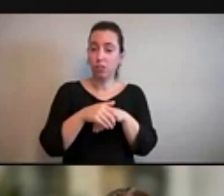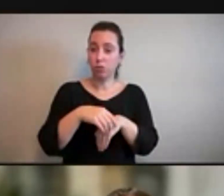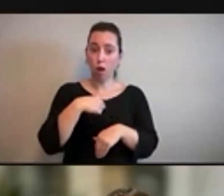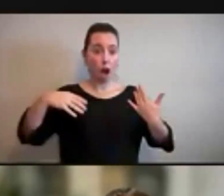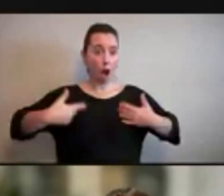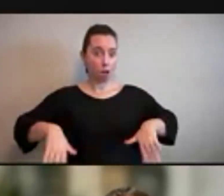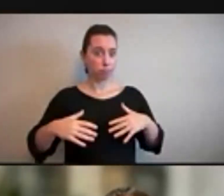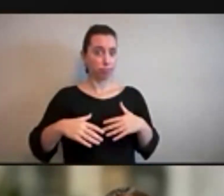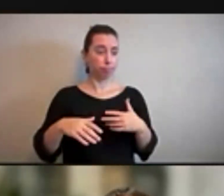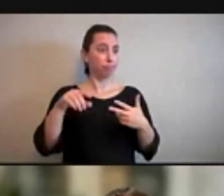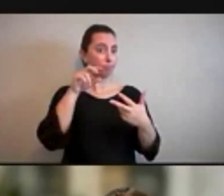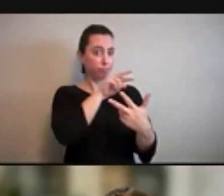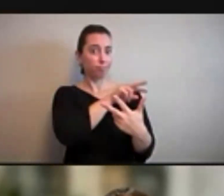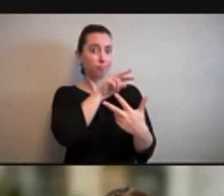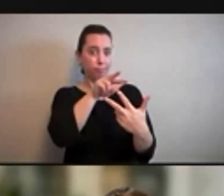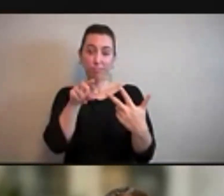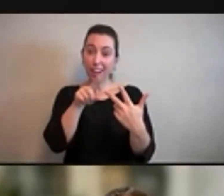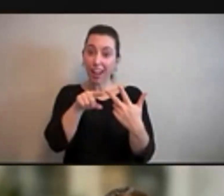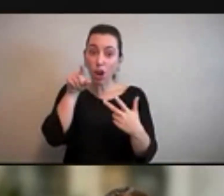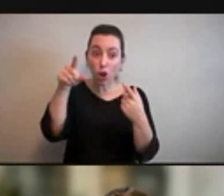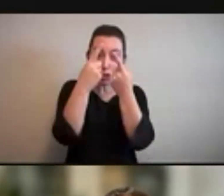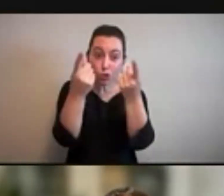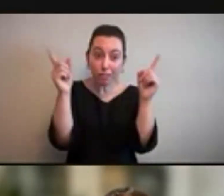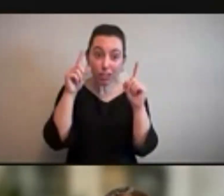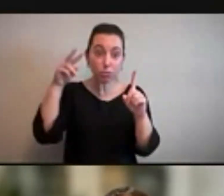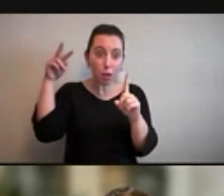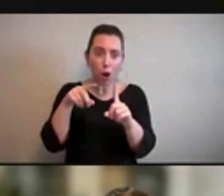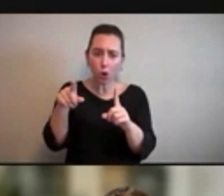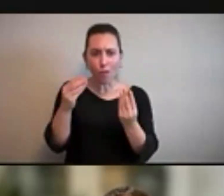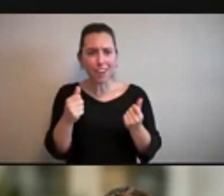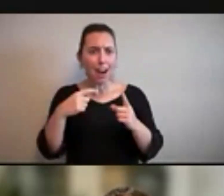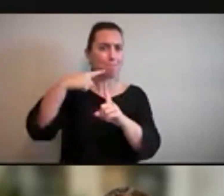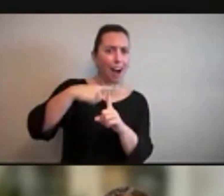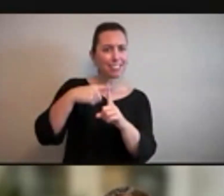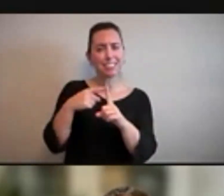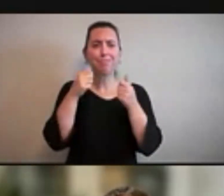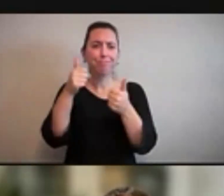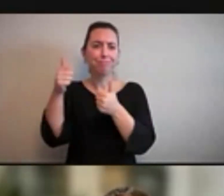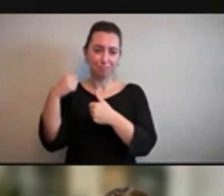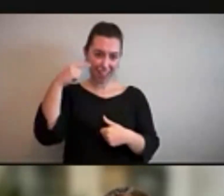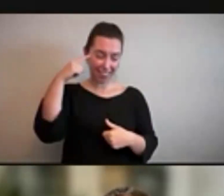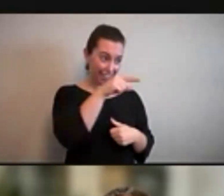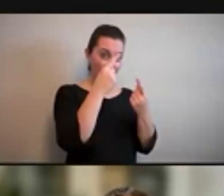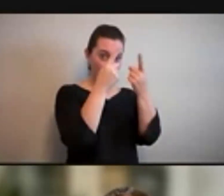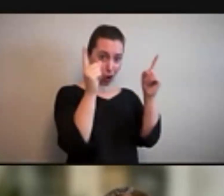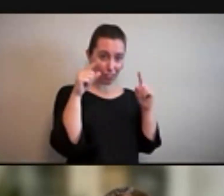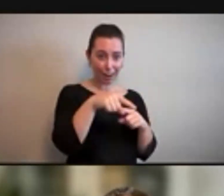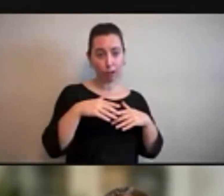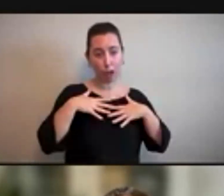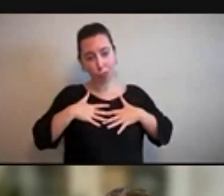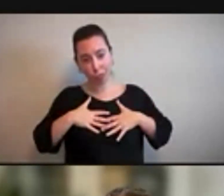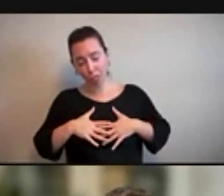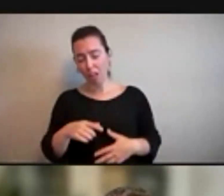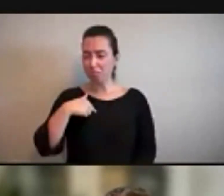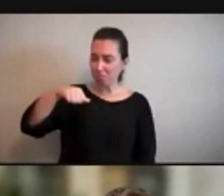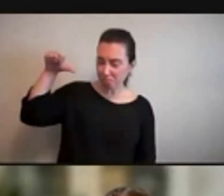by somebody talking from a university perspective. That is this positive, because all of our clients from universities have always been very depressed. It must be